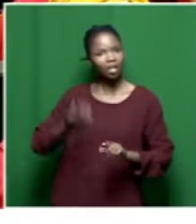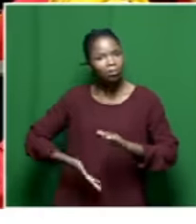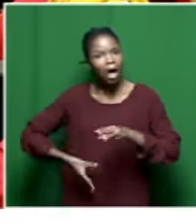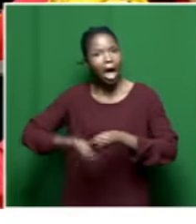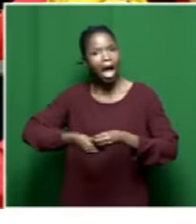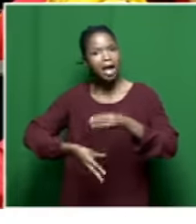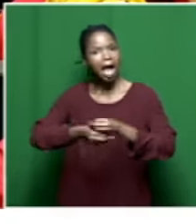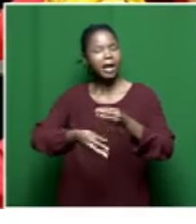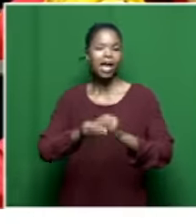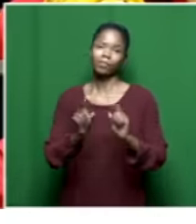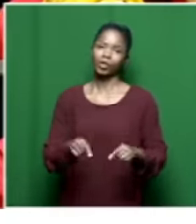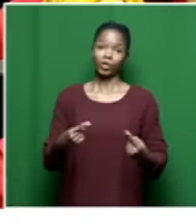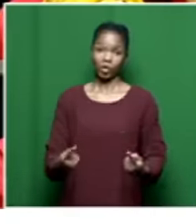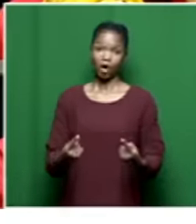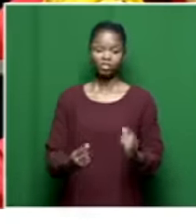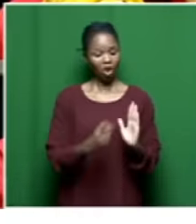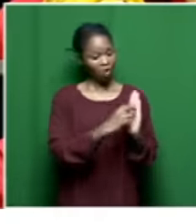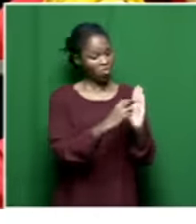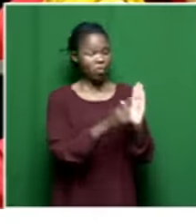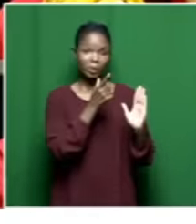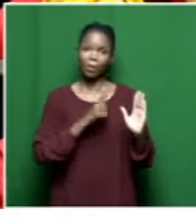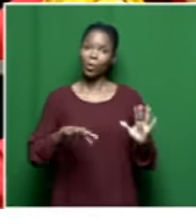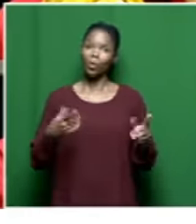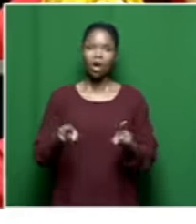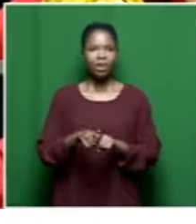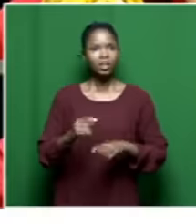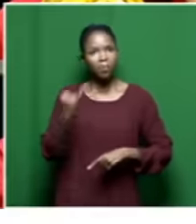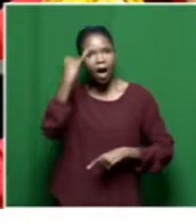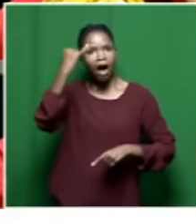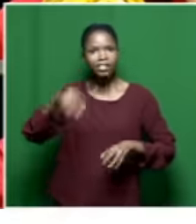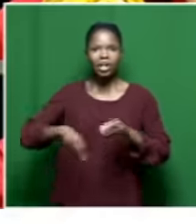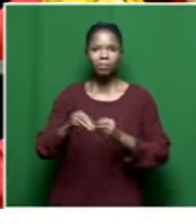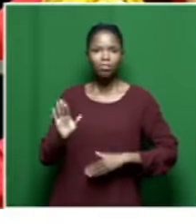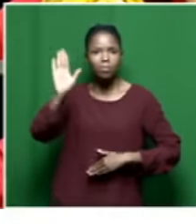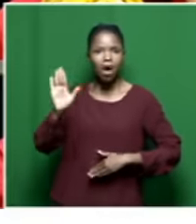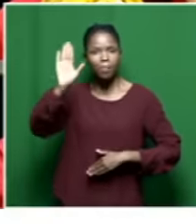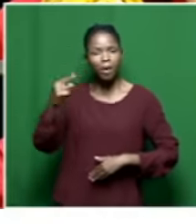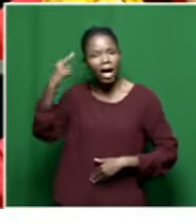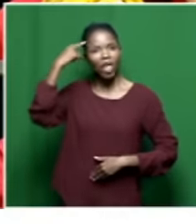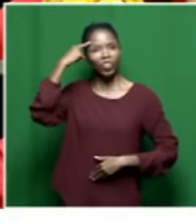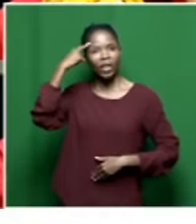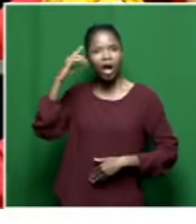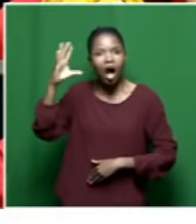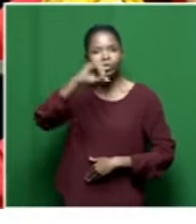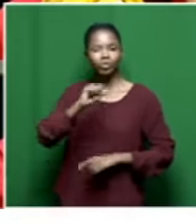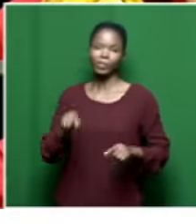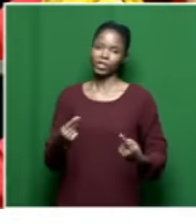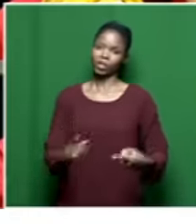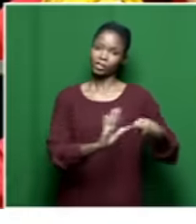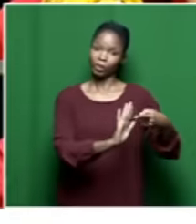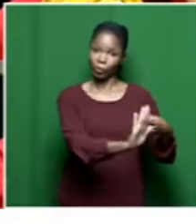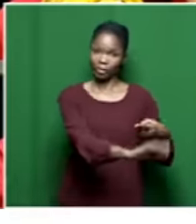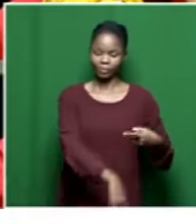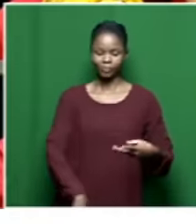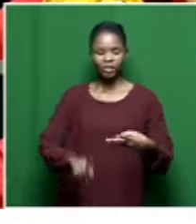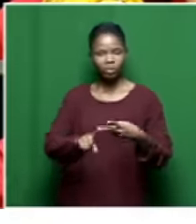There is no such a rule that you are anticipating what I'm going to stand on and rule on it in anticipation. That's number one.